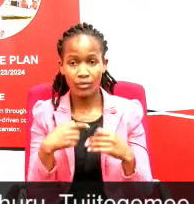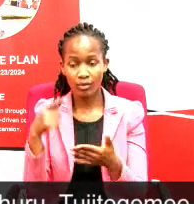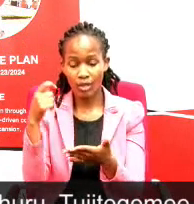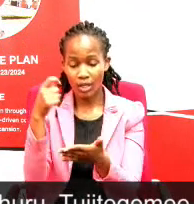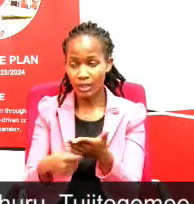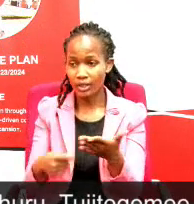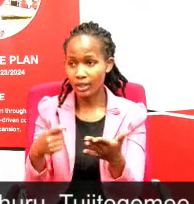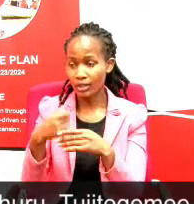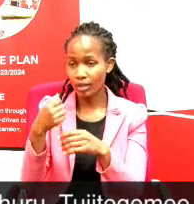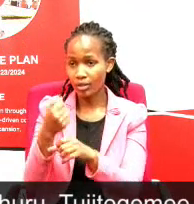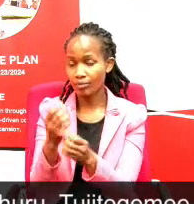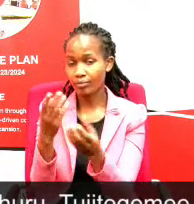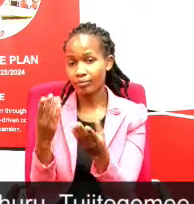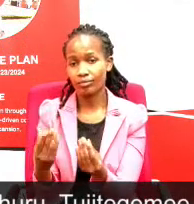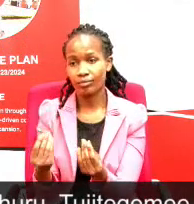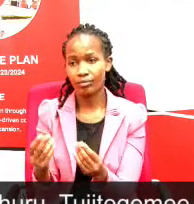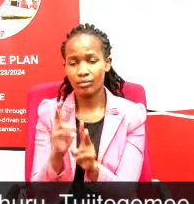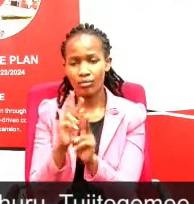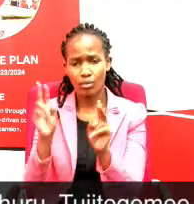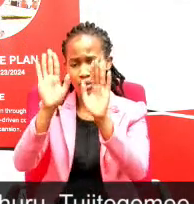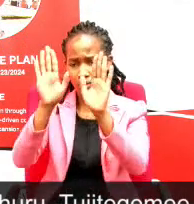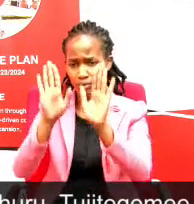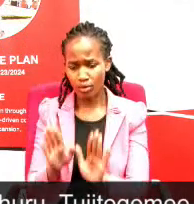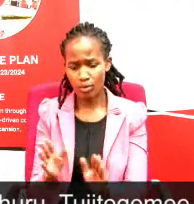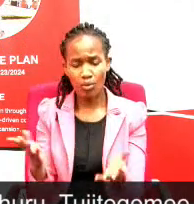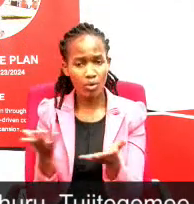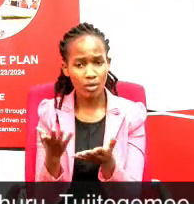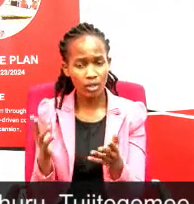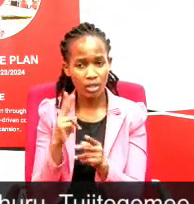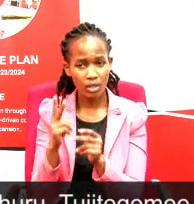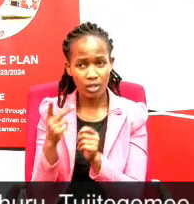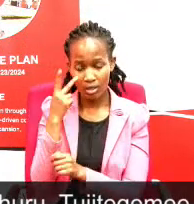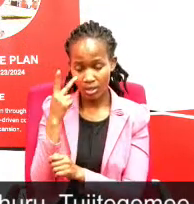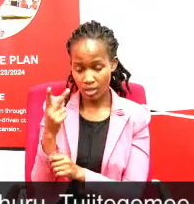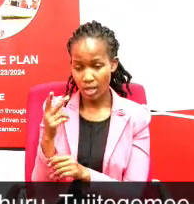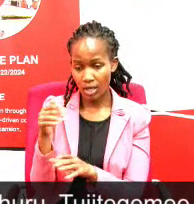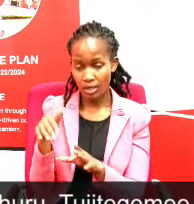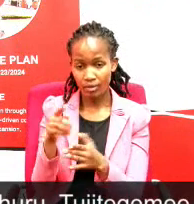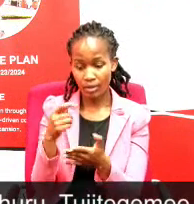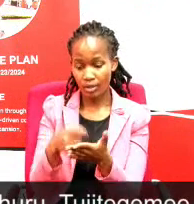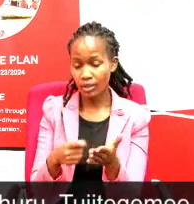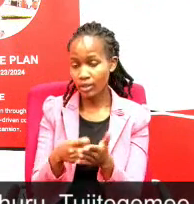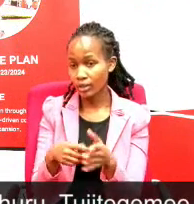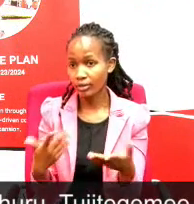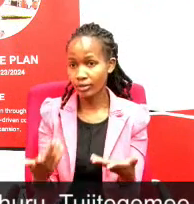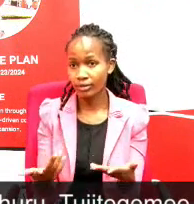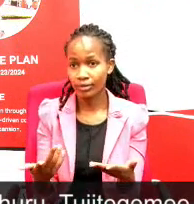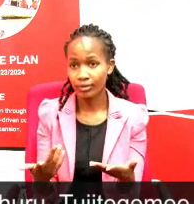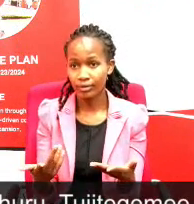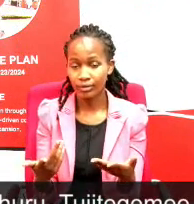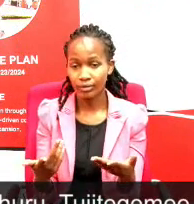simplification. This is very important. If you look at the canons of taxation,